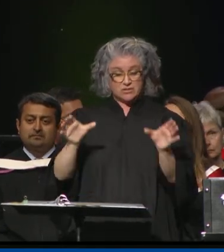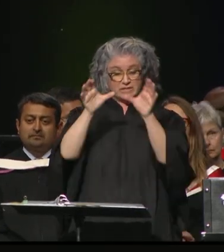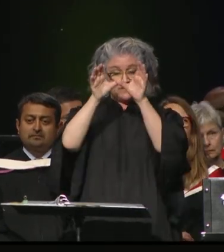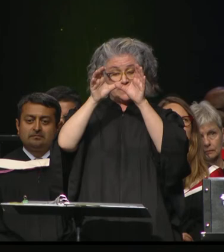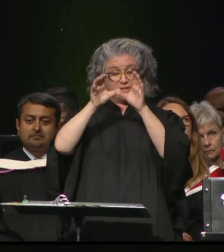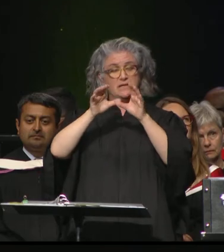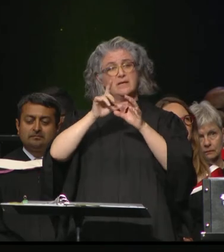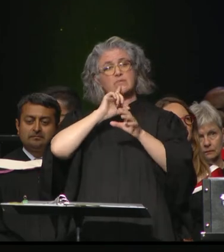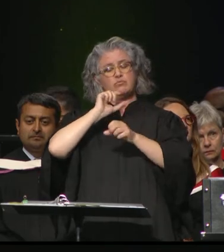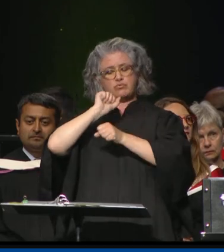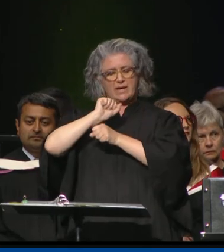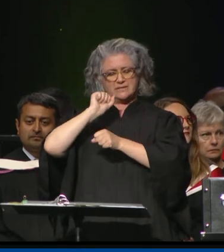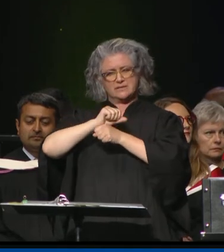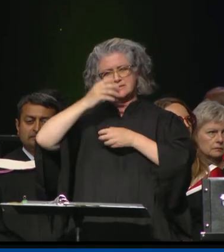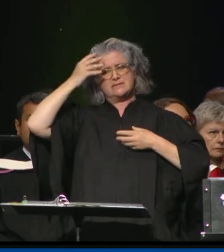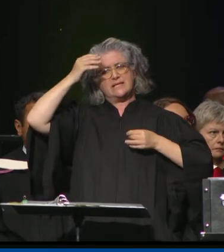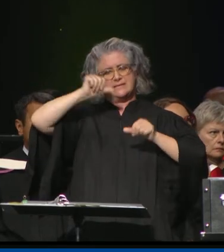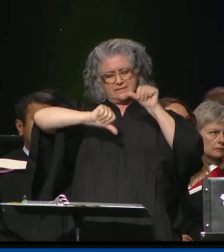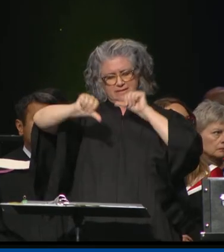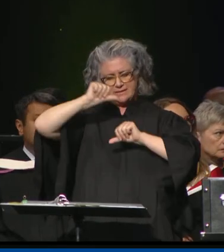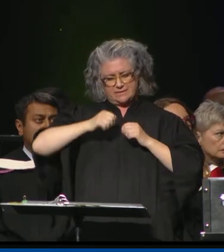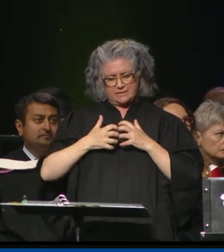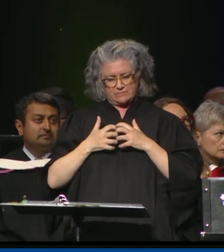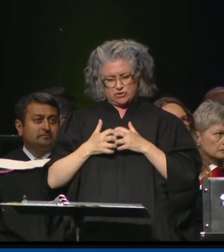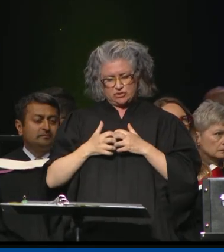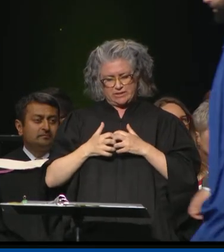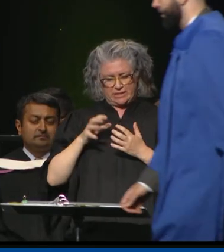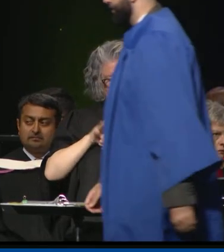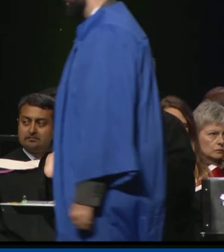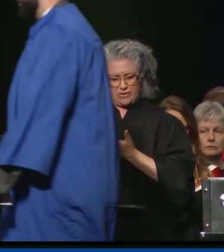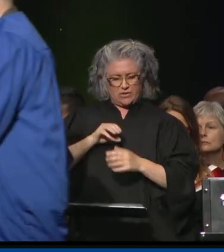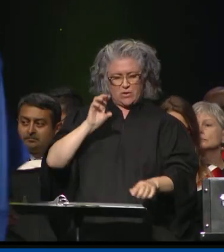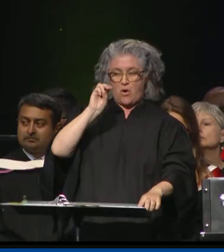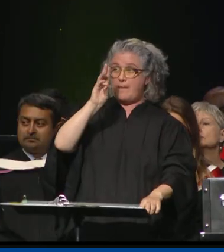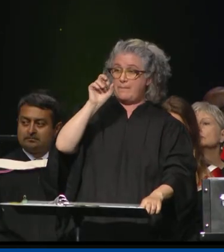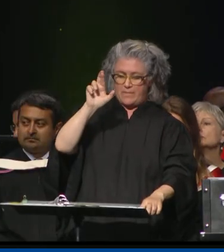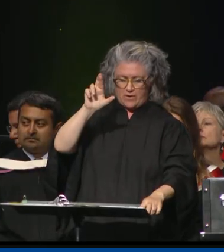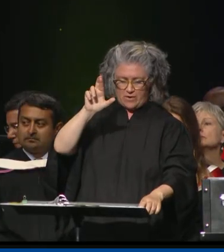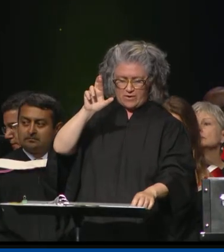Certificate in Practical Data Science and Machine Learning. Omar El Basuni.